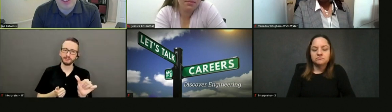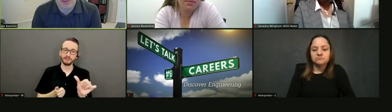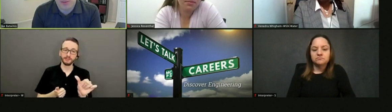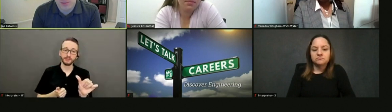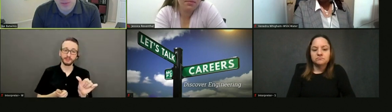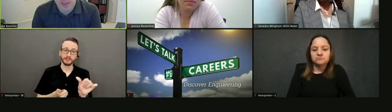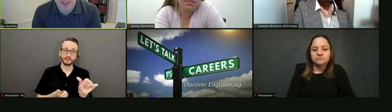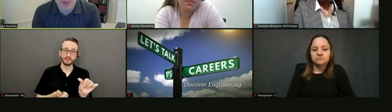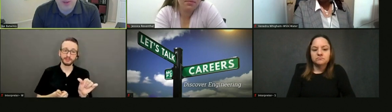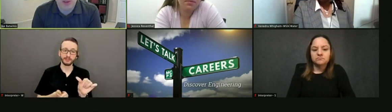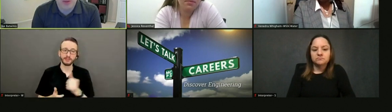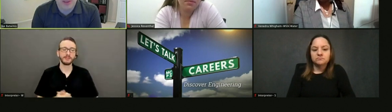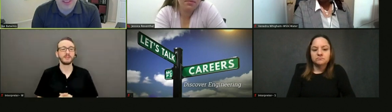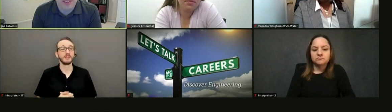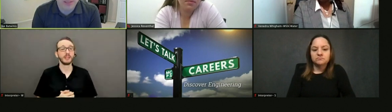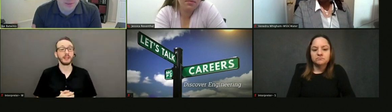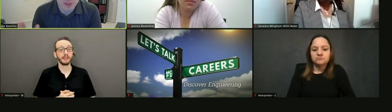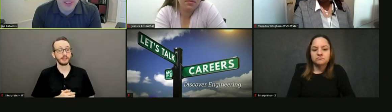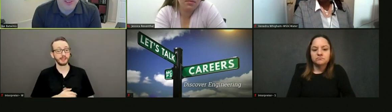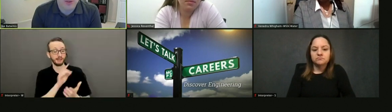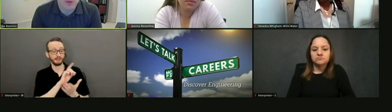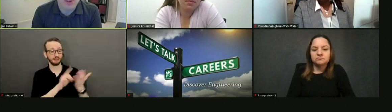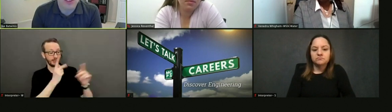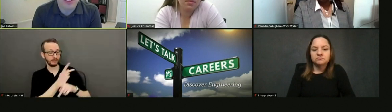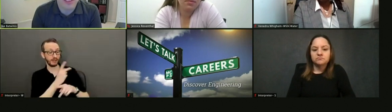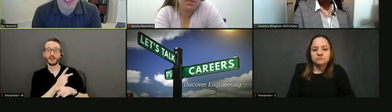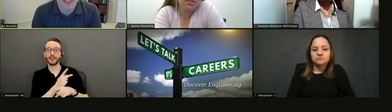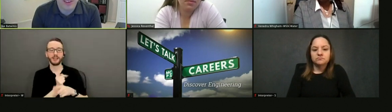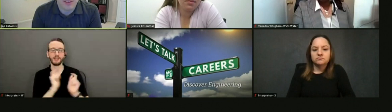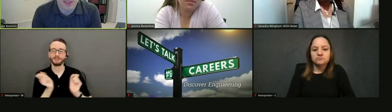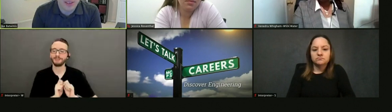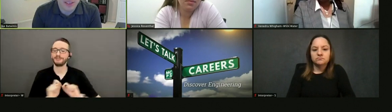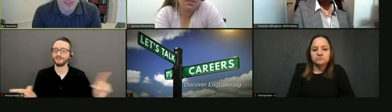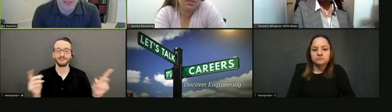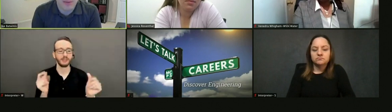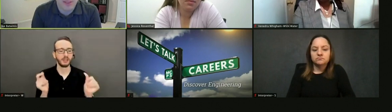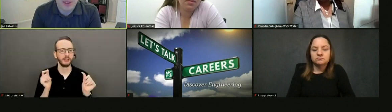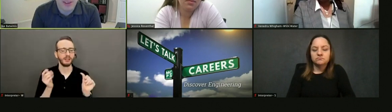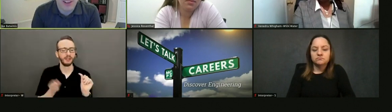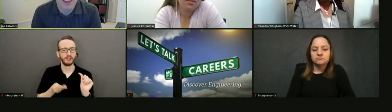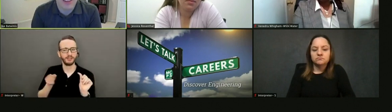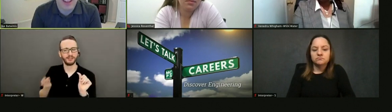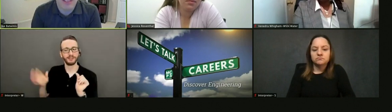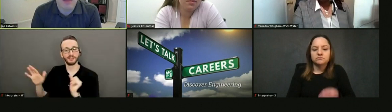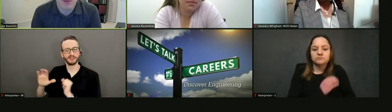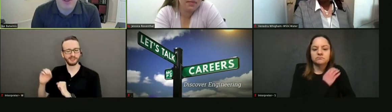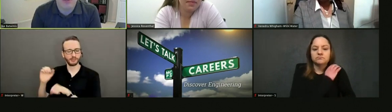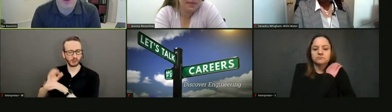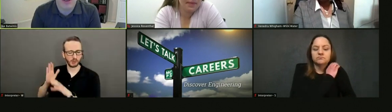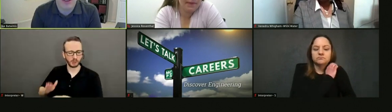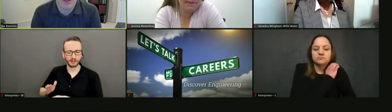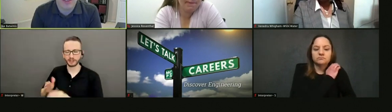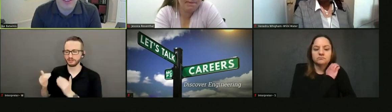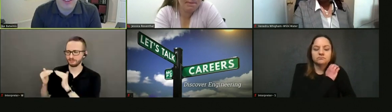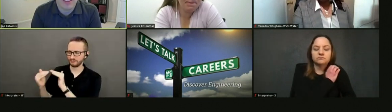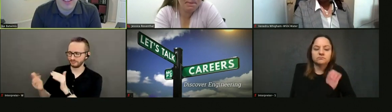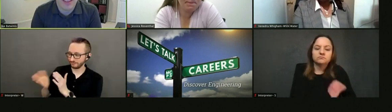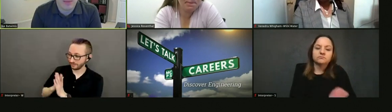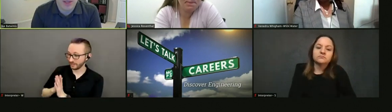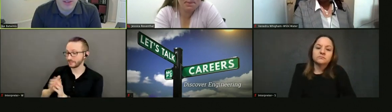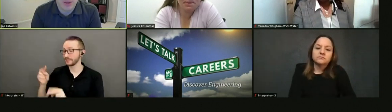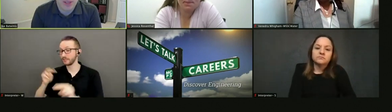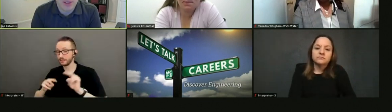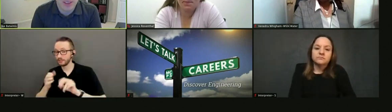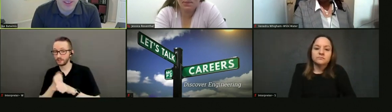don't just, you know, do something and then release it to the world. You know, give it to your colleague and have them look it over to